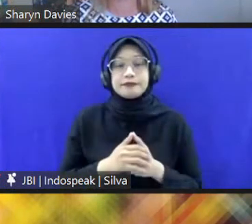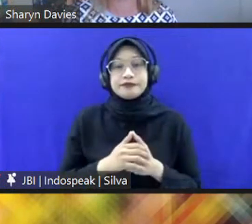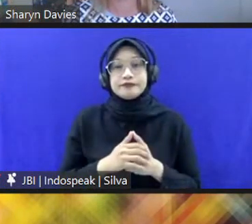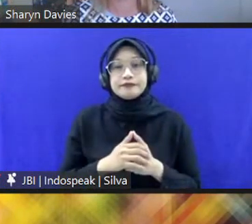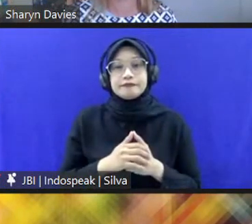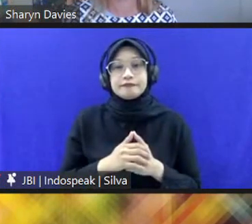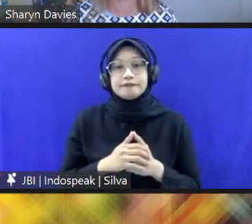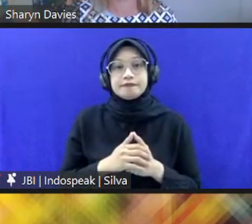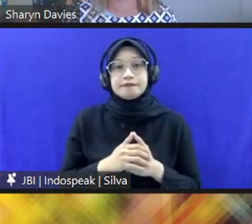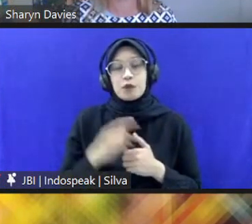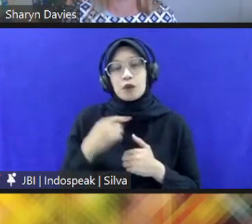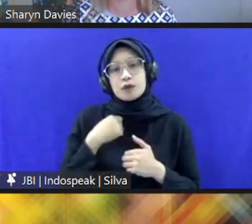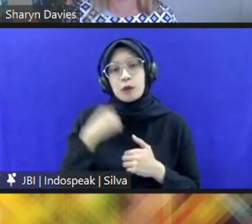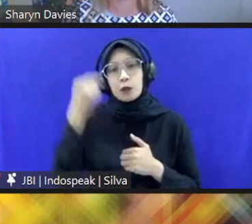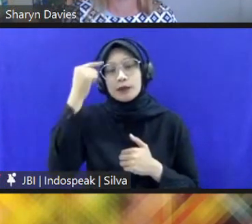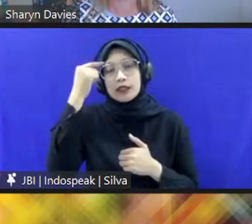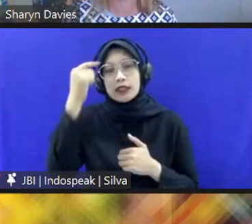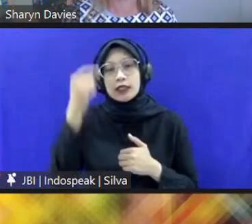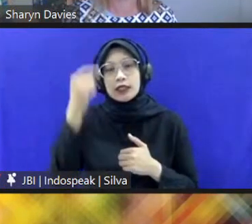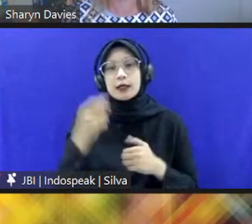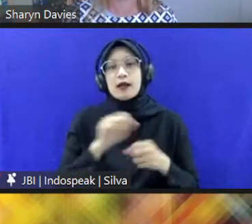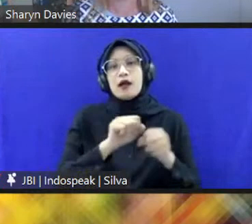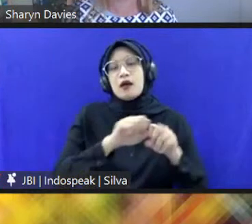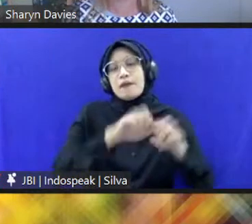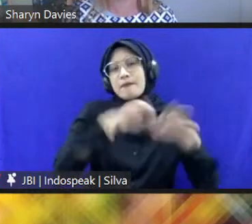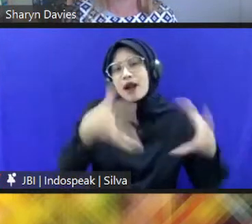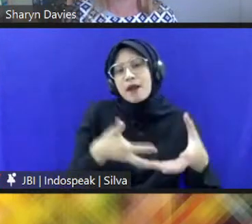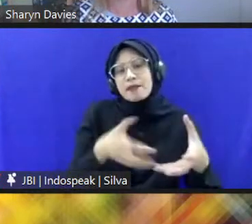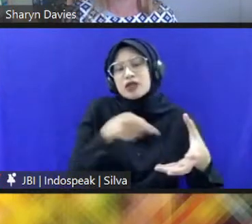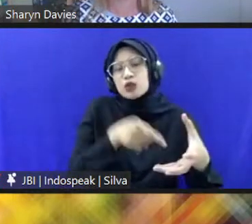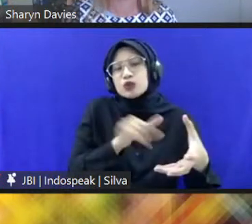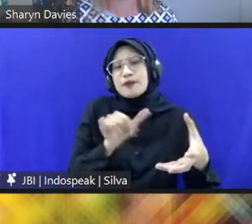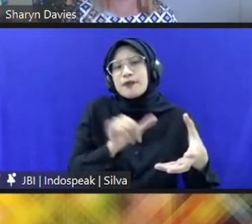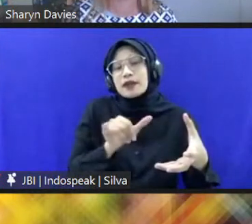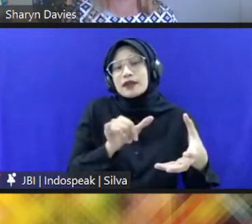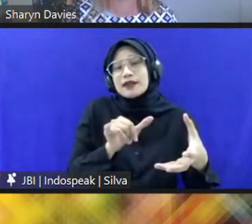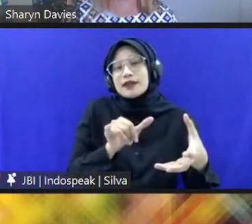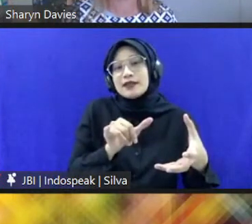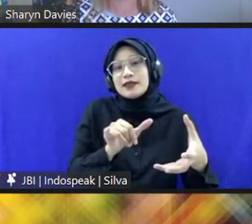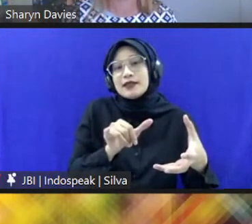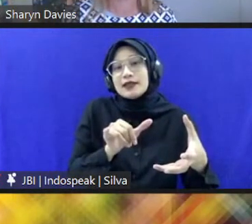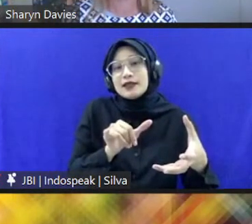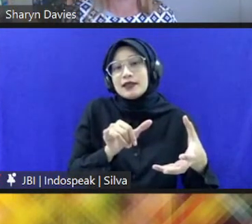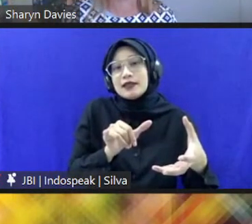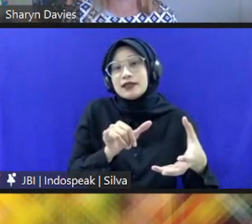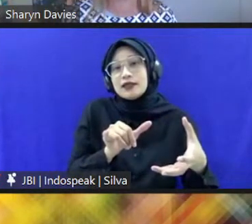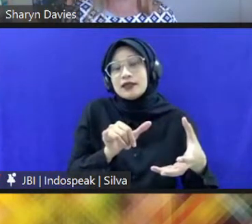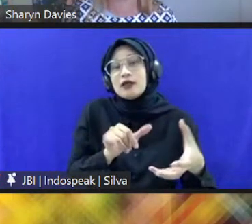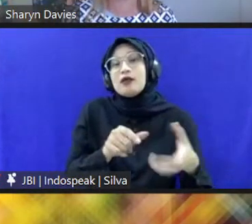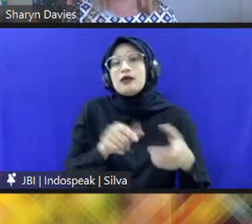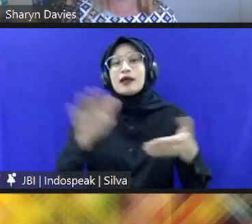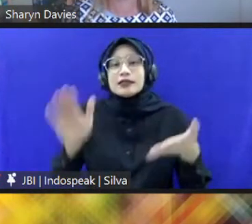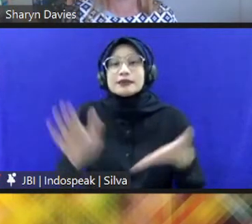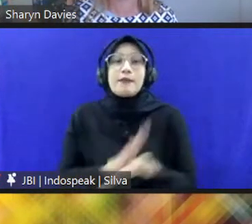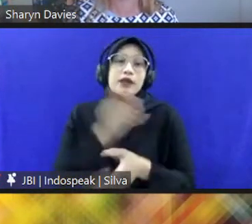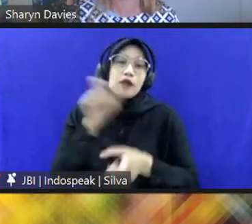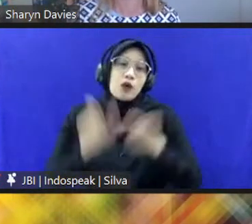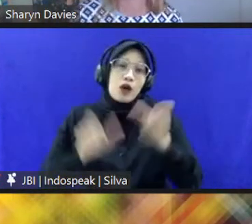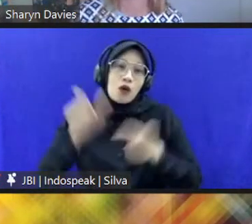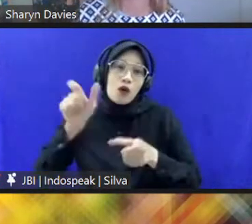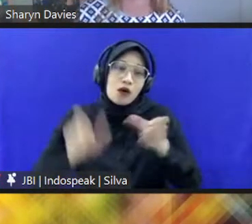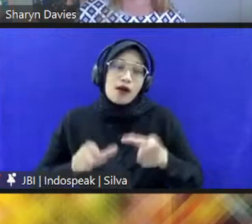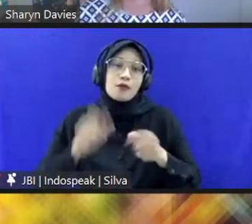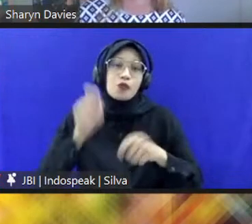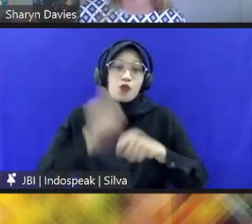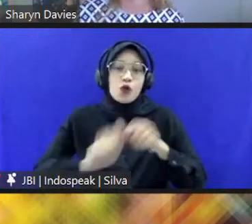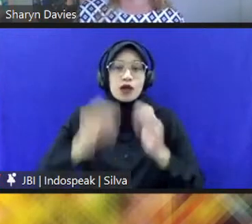think the pandemic opened up the eyes of many policymakers, and they have the